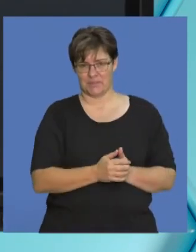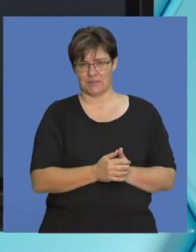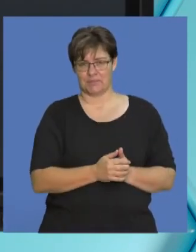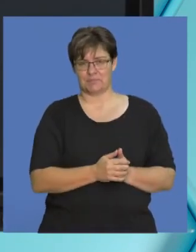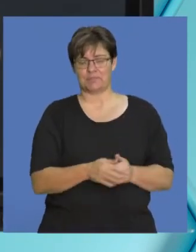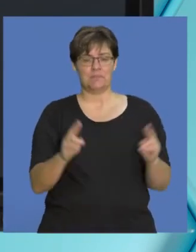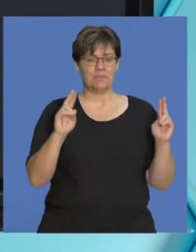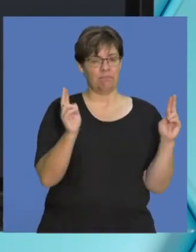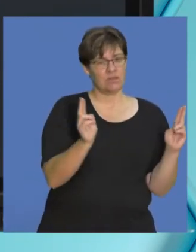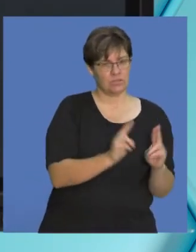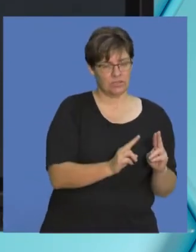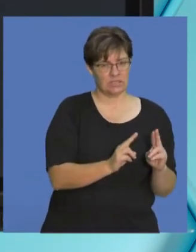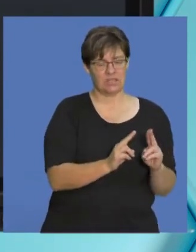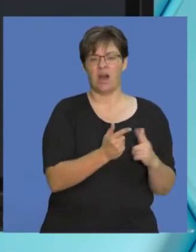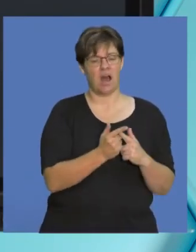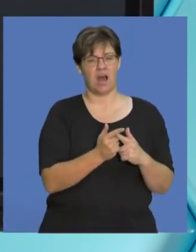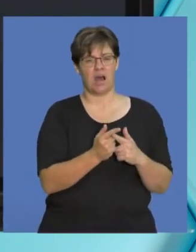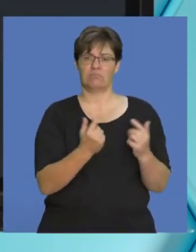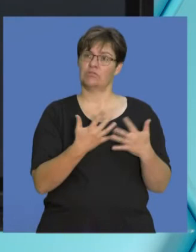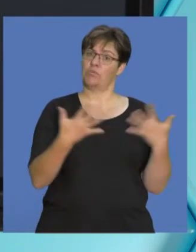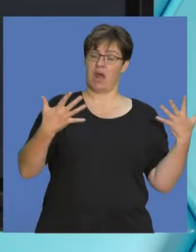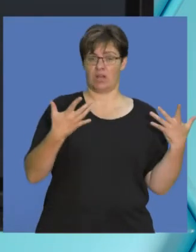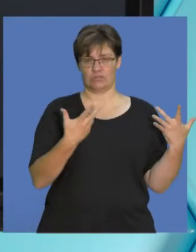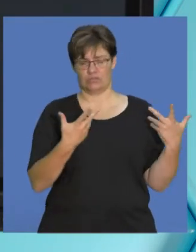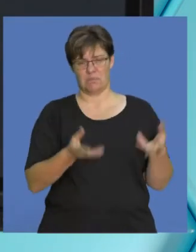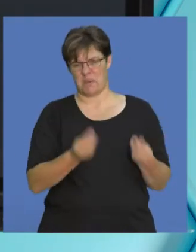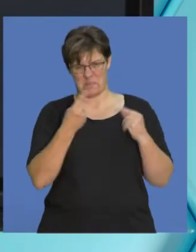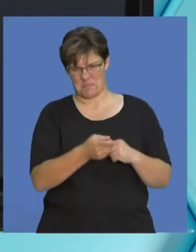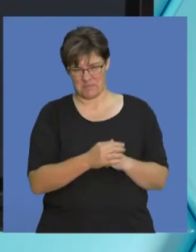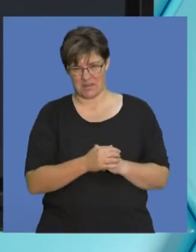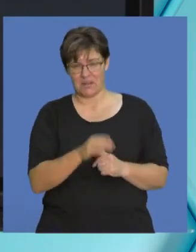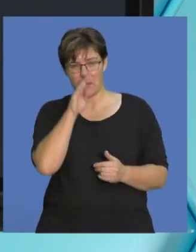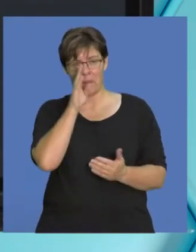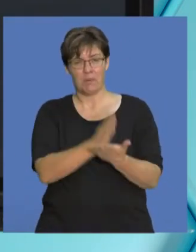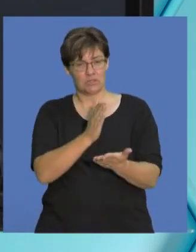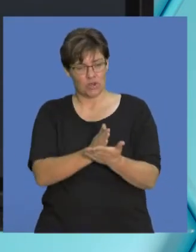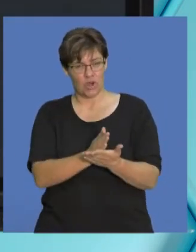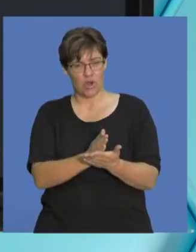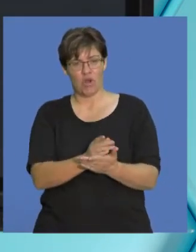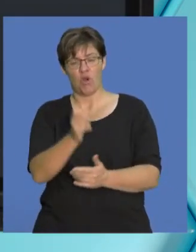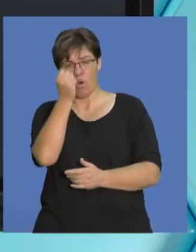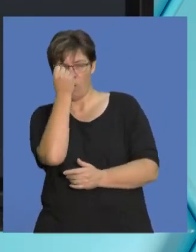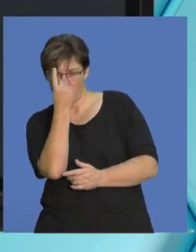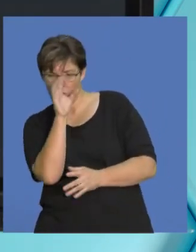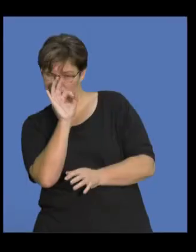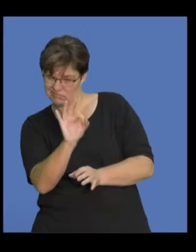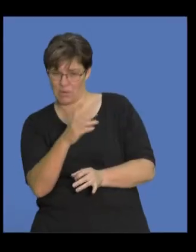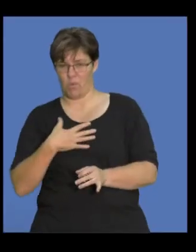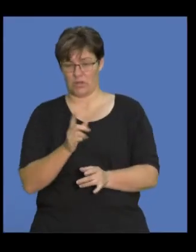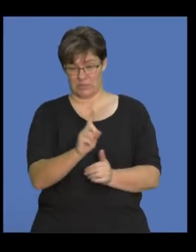the shorter it is, not really much that you're going to get from it. So just make sure that you know that for a